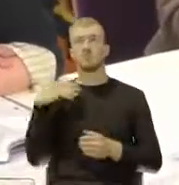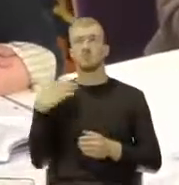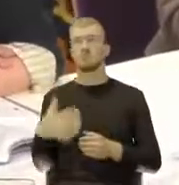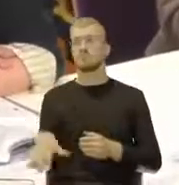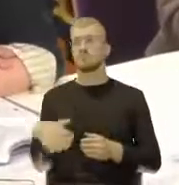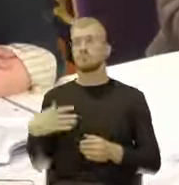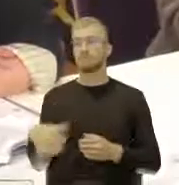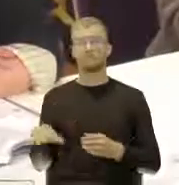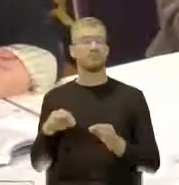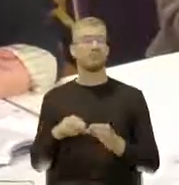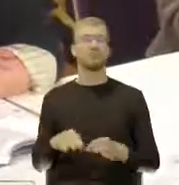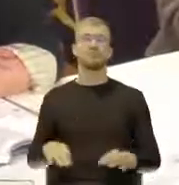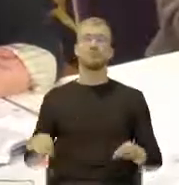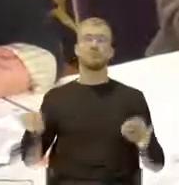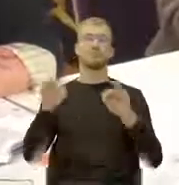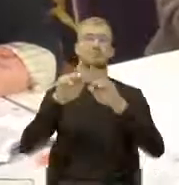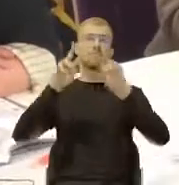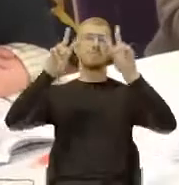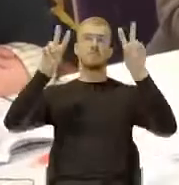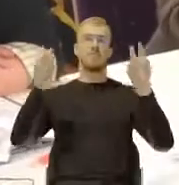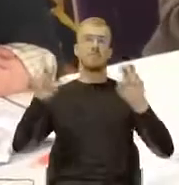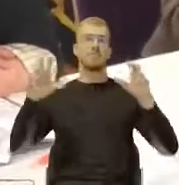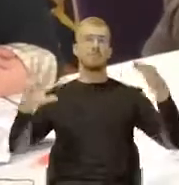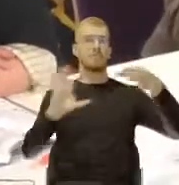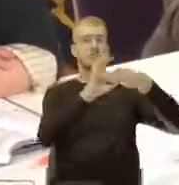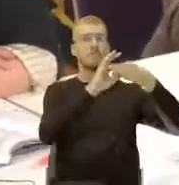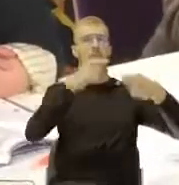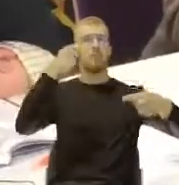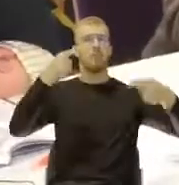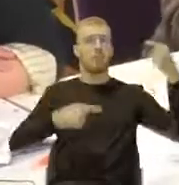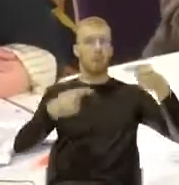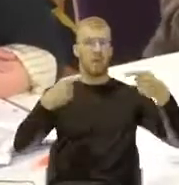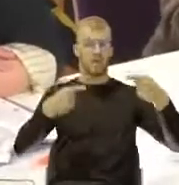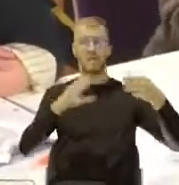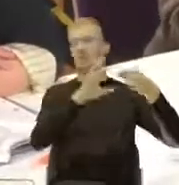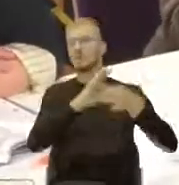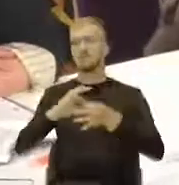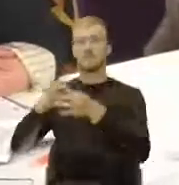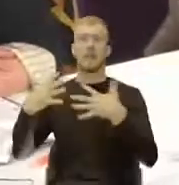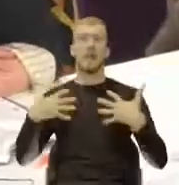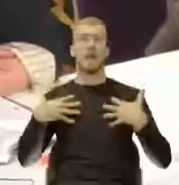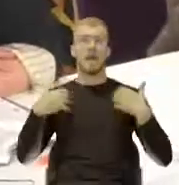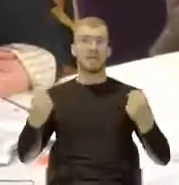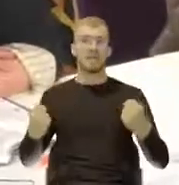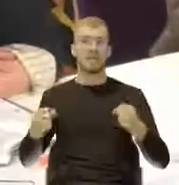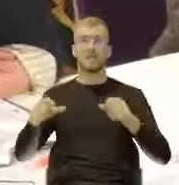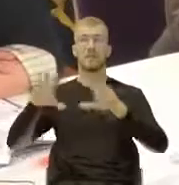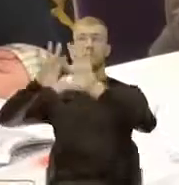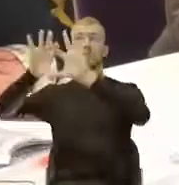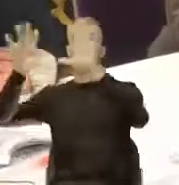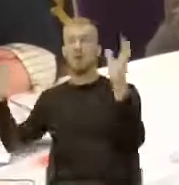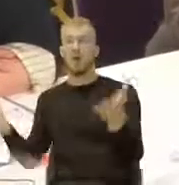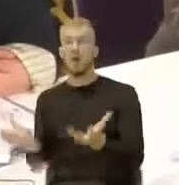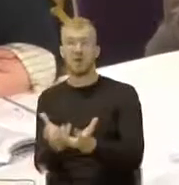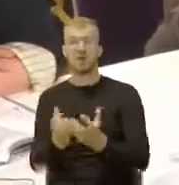prepared well. And also, we didn't learn lessons from the SARS or MERS or